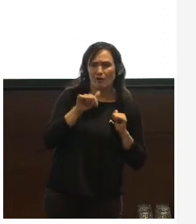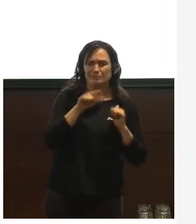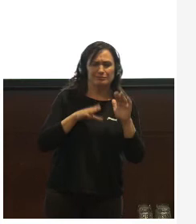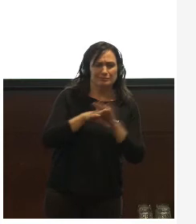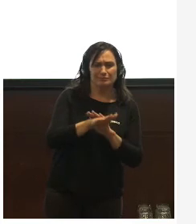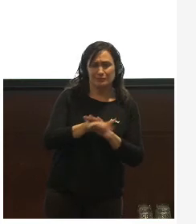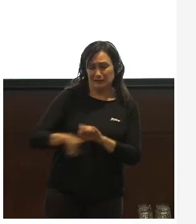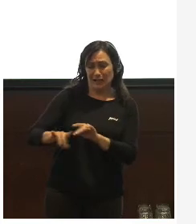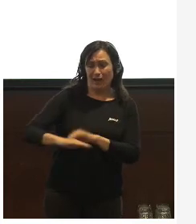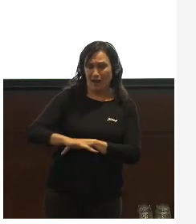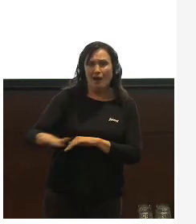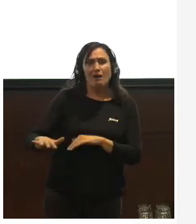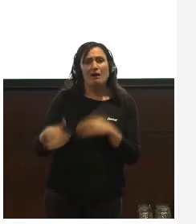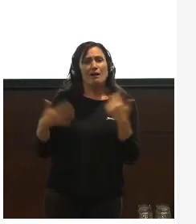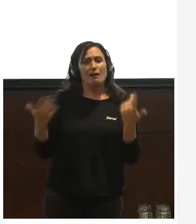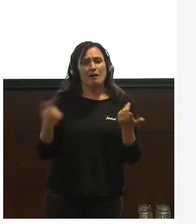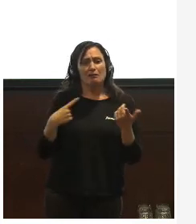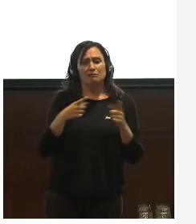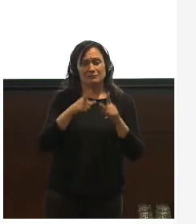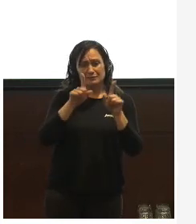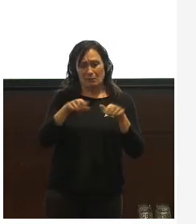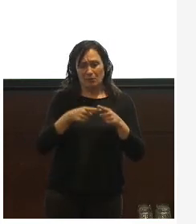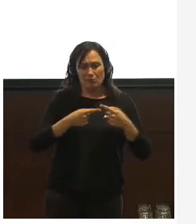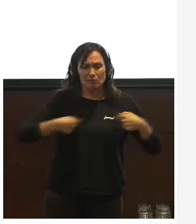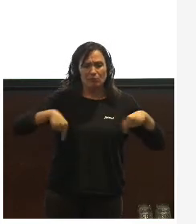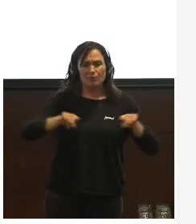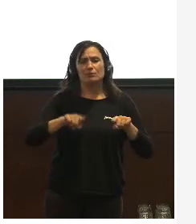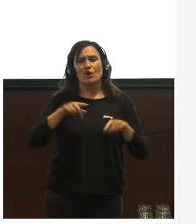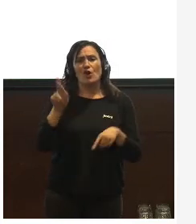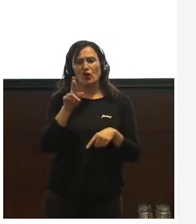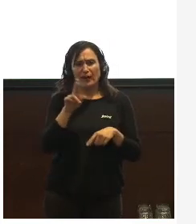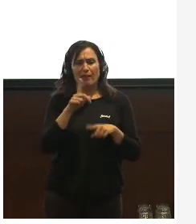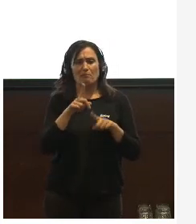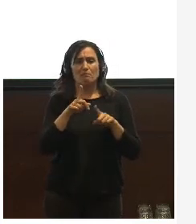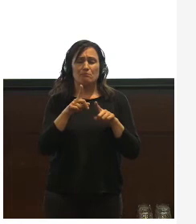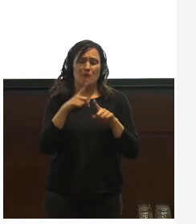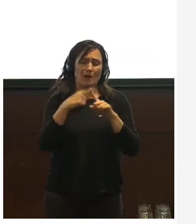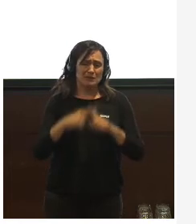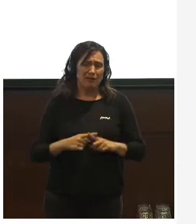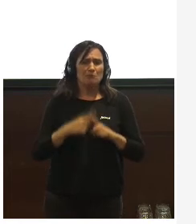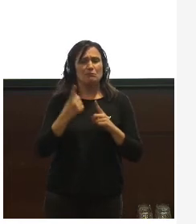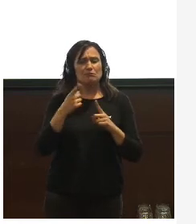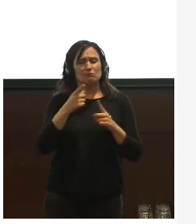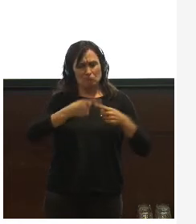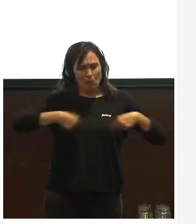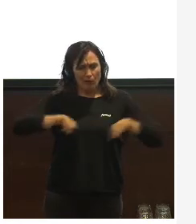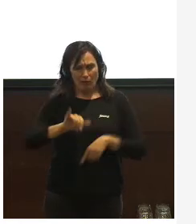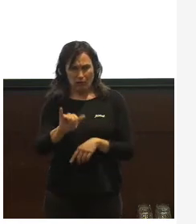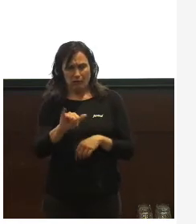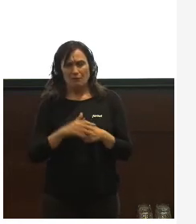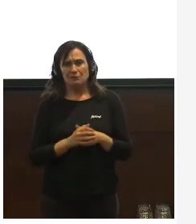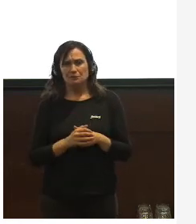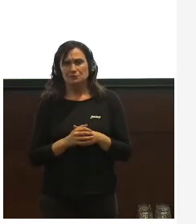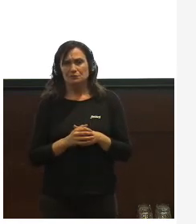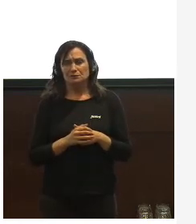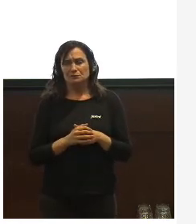we offer the shore excursions at all those locations. And they are, like, the teams are pretty